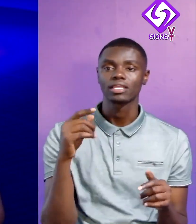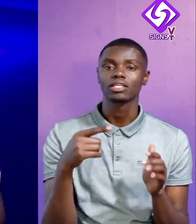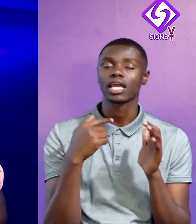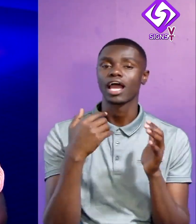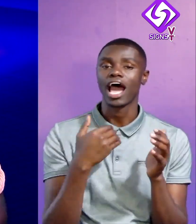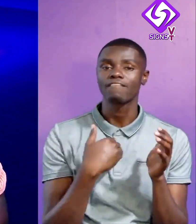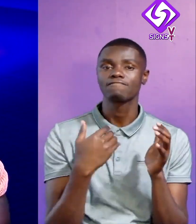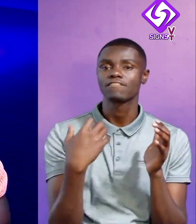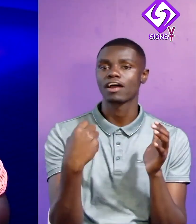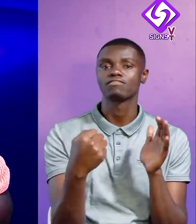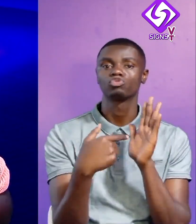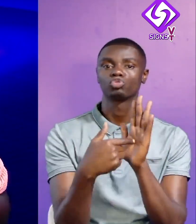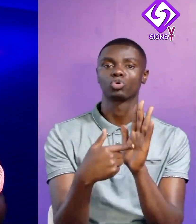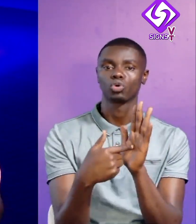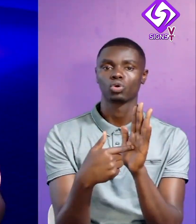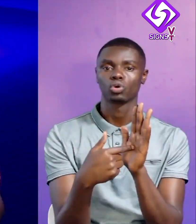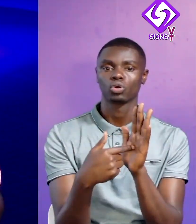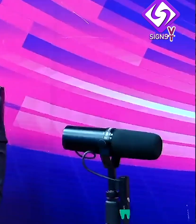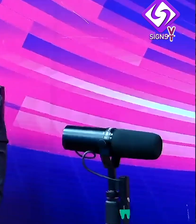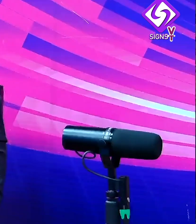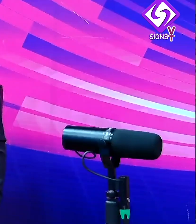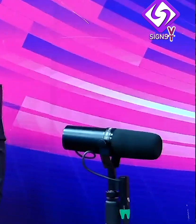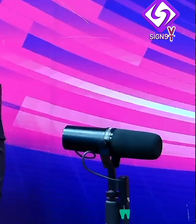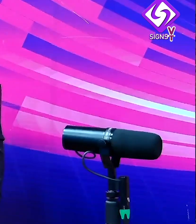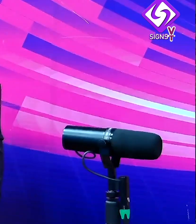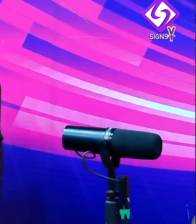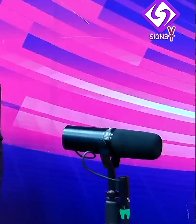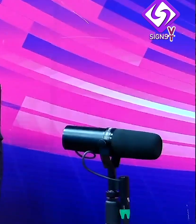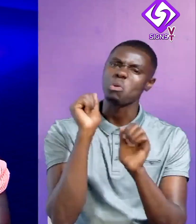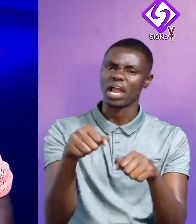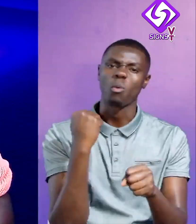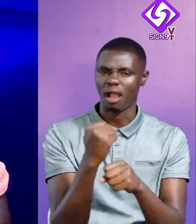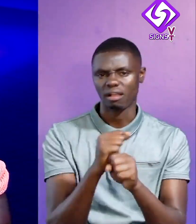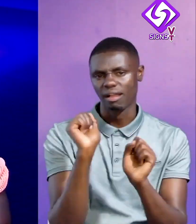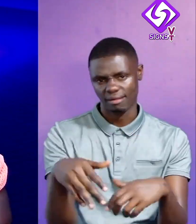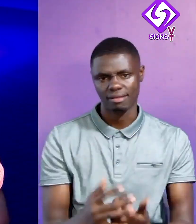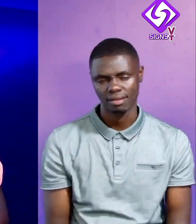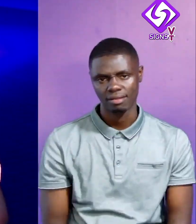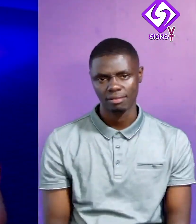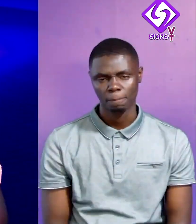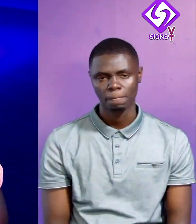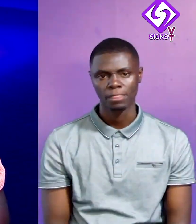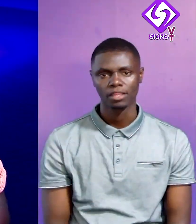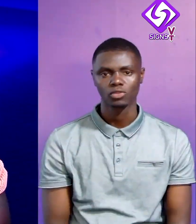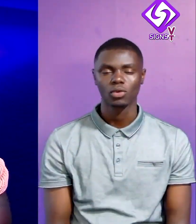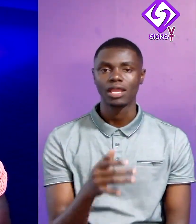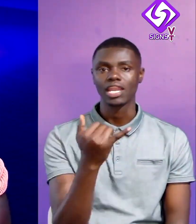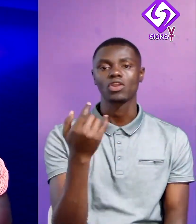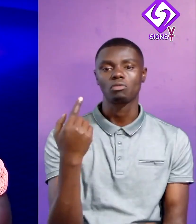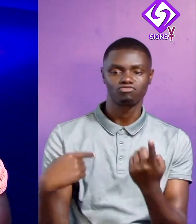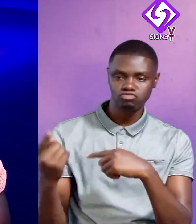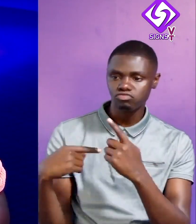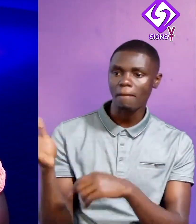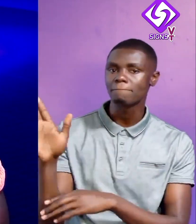through. The video, yes, maybe we could upload the video. Yeah. That is possible. So we are going back to Richard